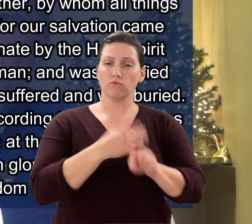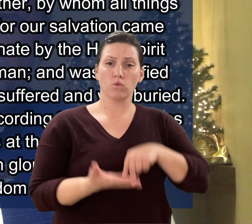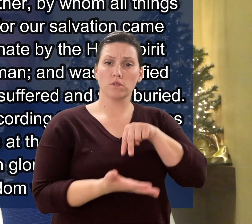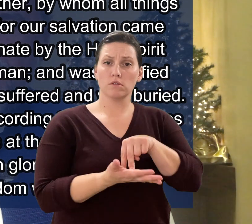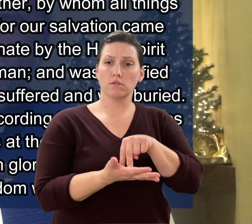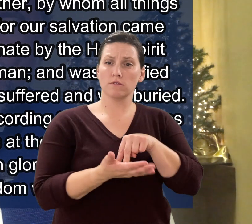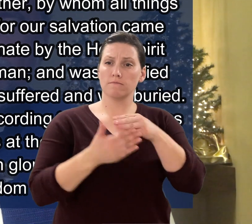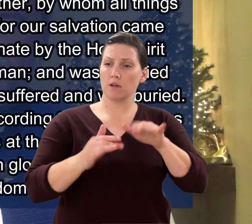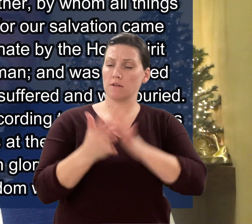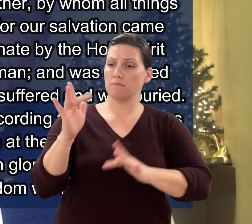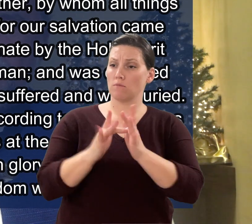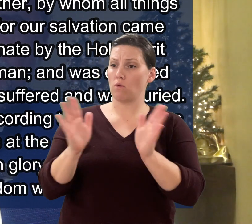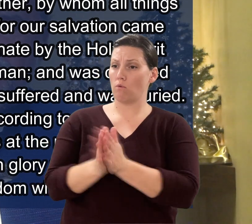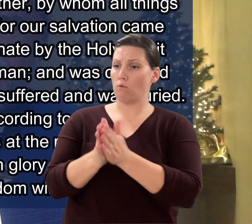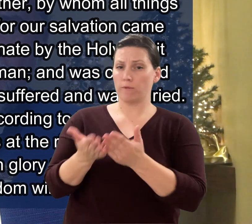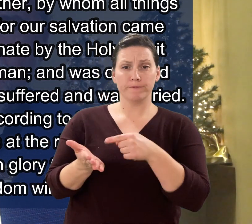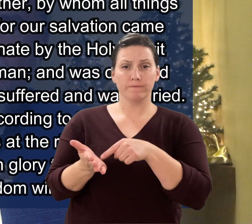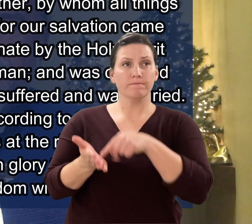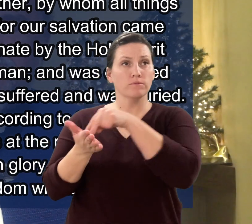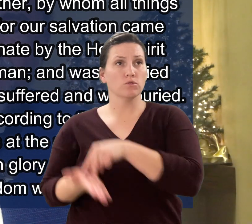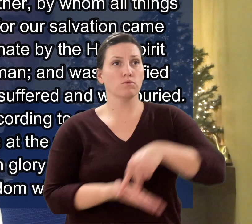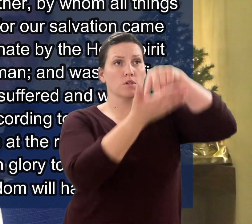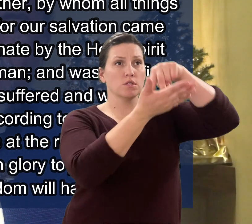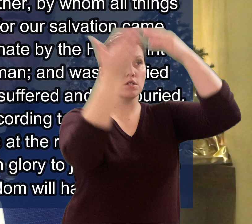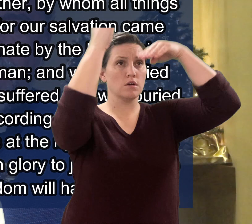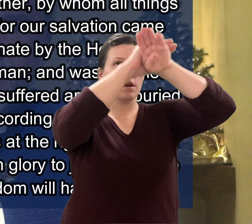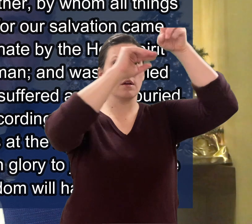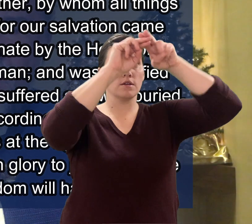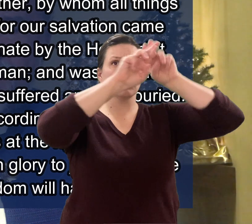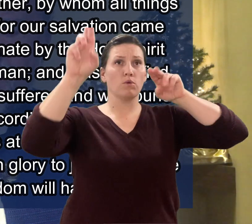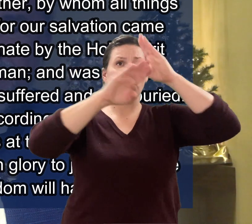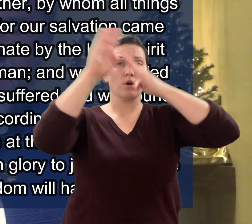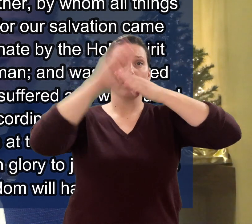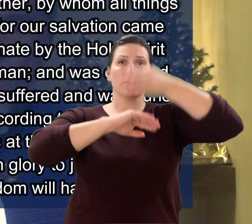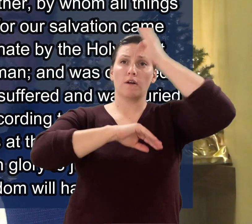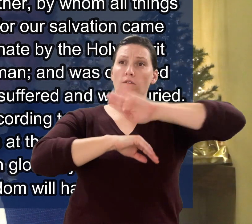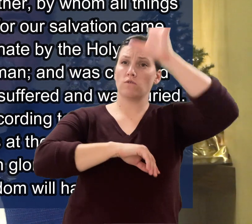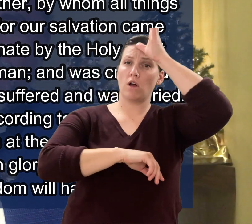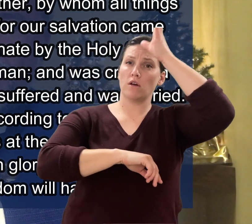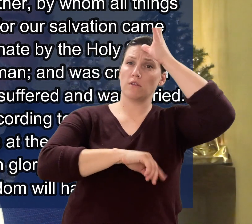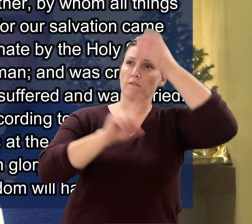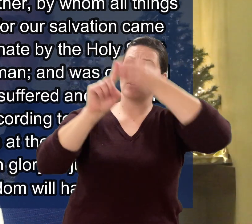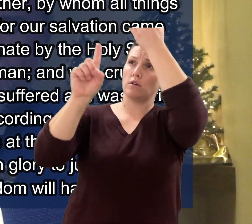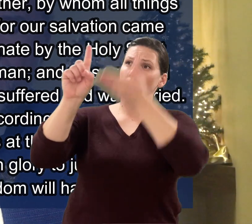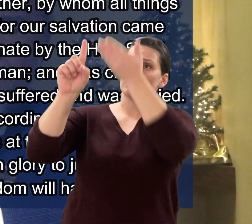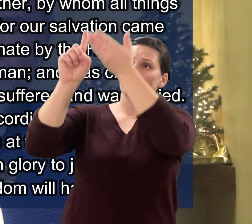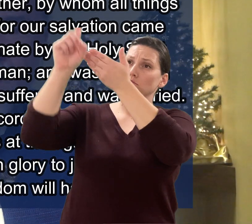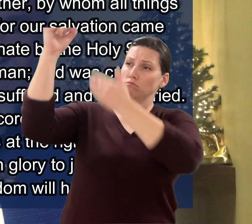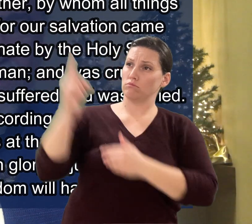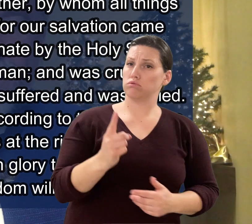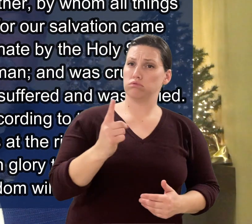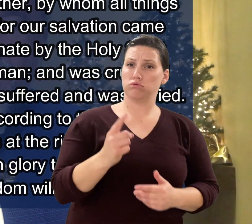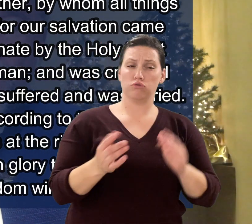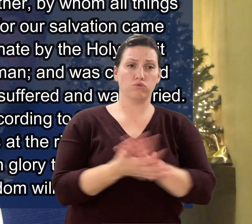he rose again according to the Scriptures, and ascended into heaven, and sits at the right hand of the Father.